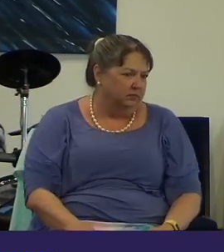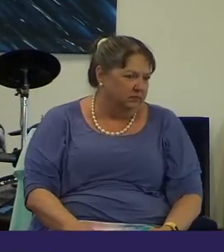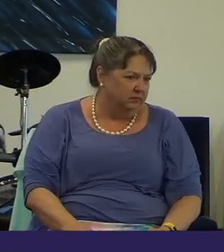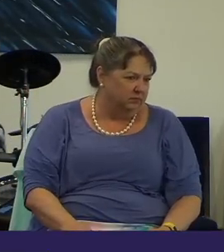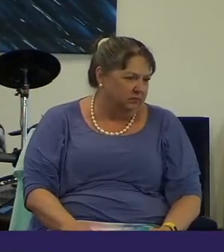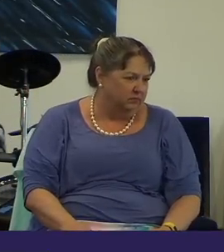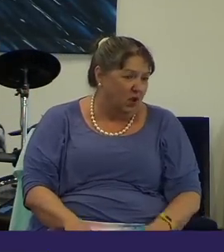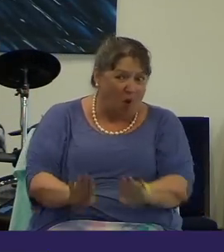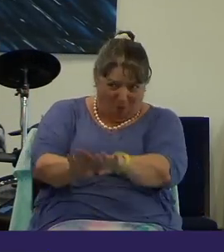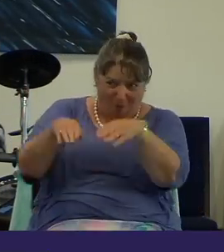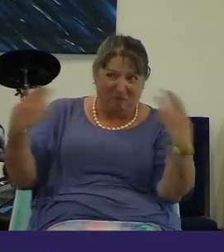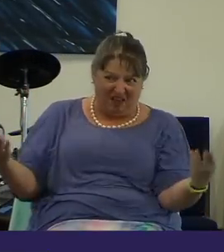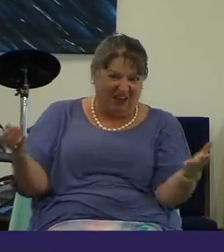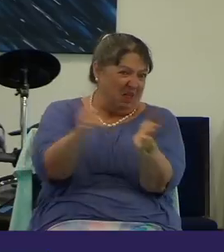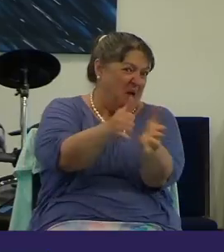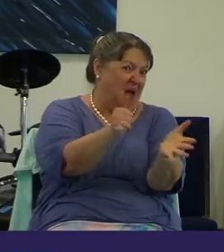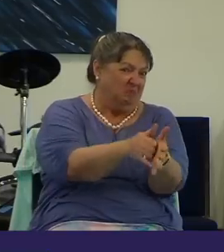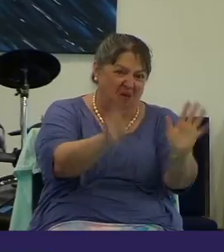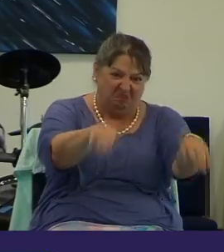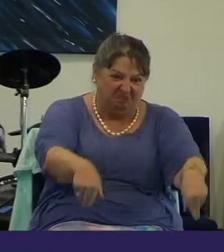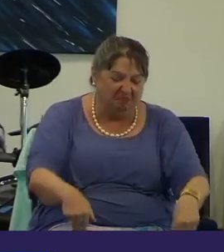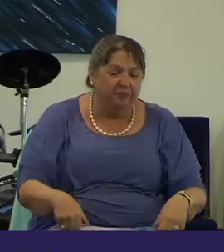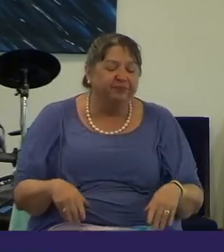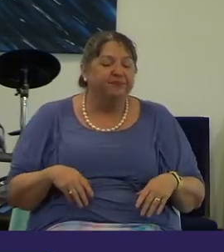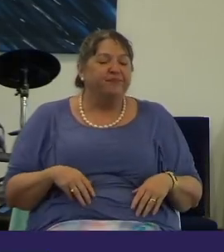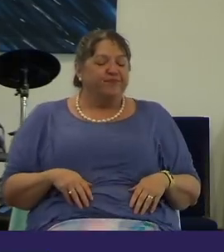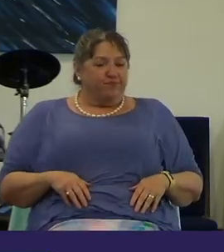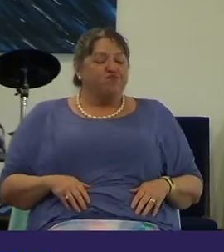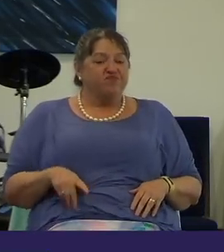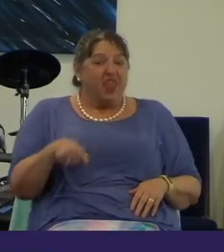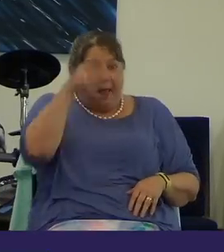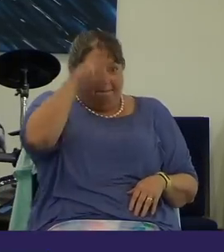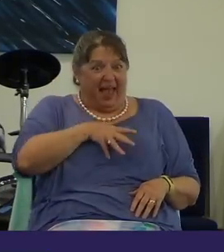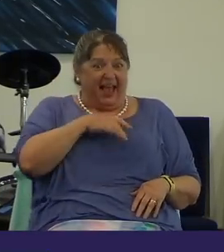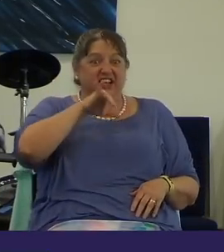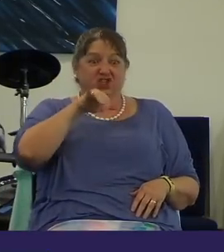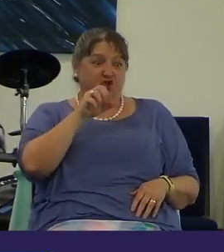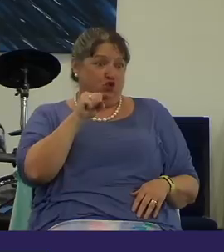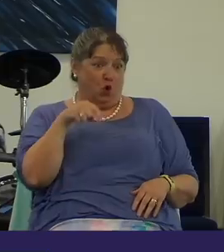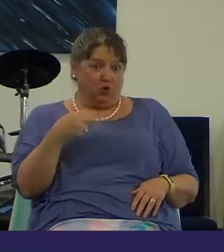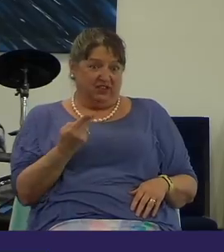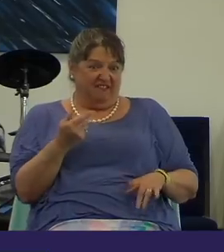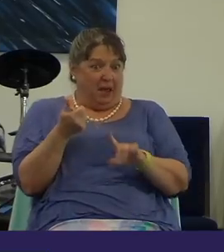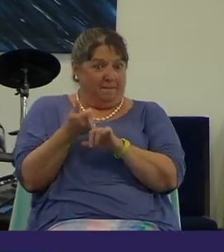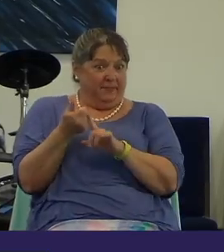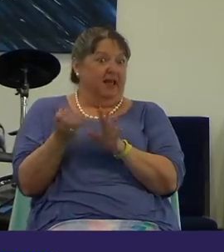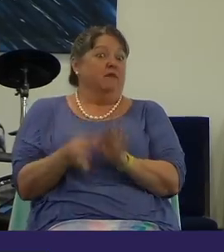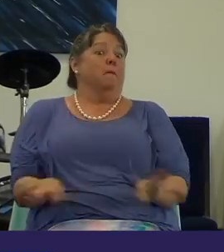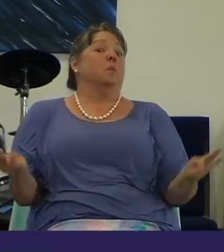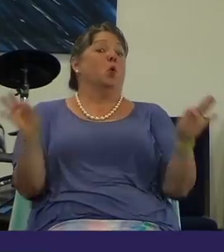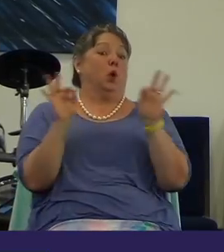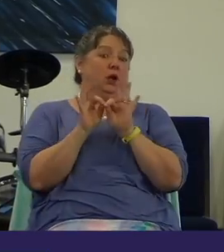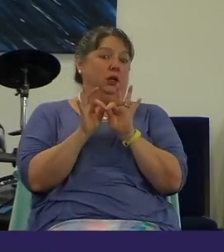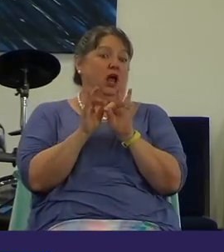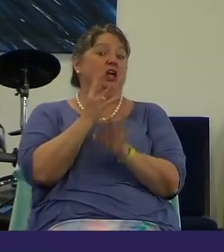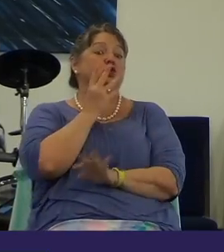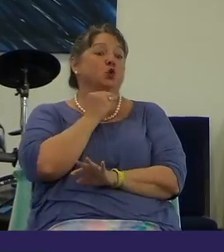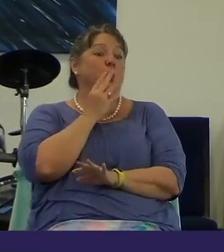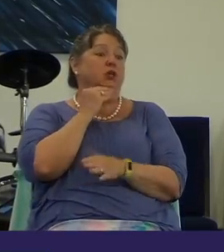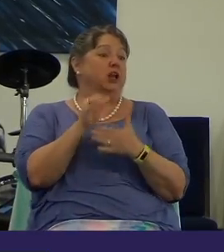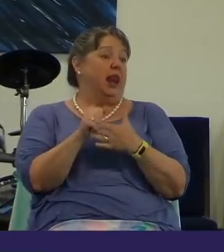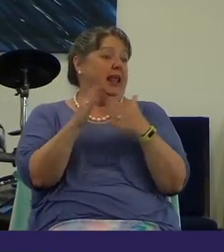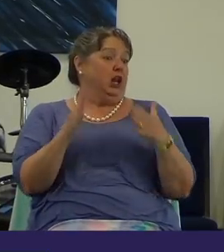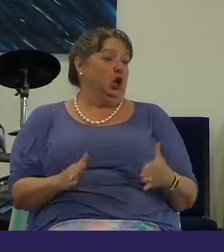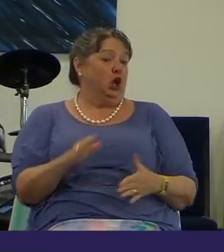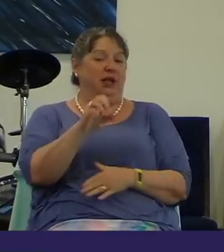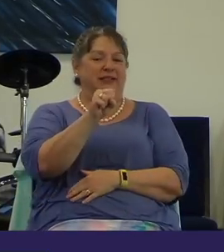And so Joseph was a member, he was a member of the Sanhedrin. He was a member of those who would eventually be the